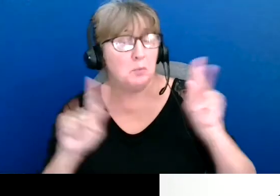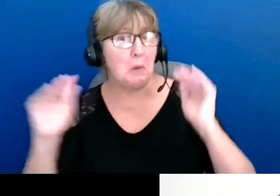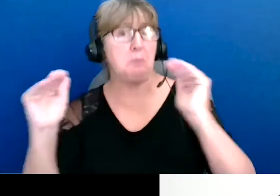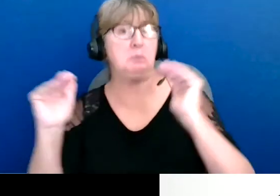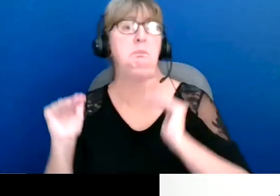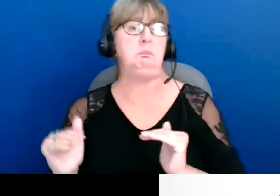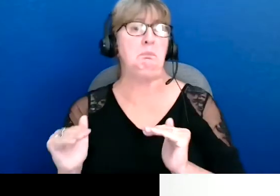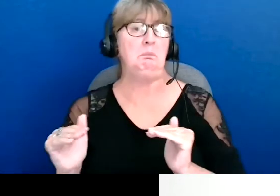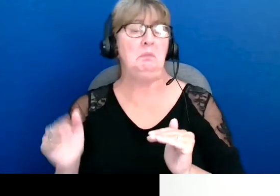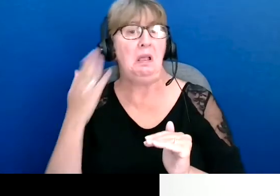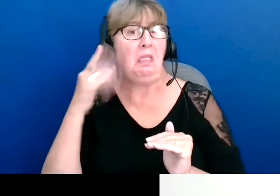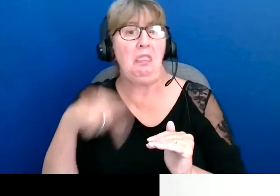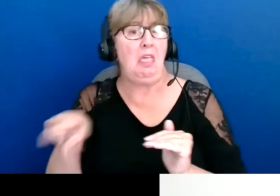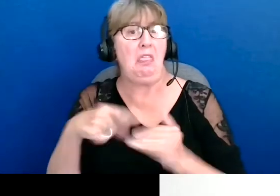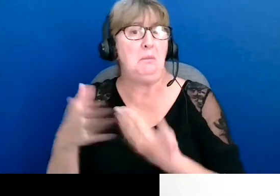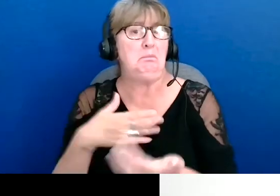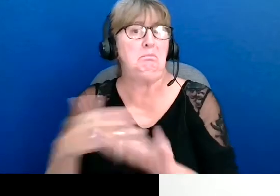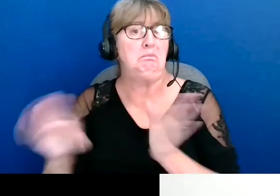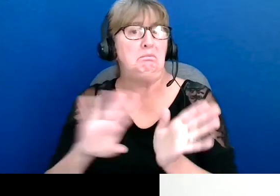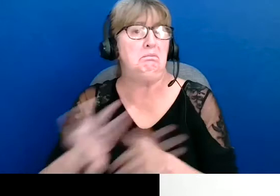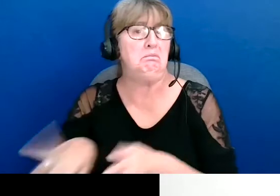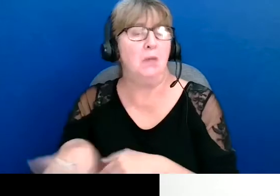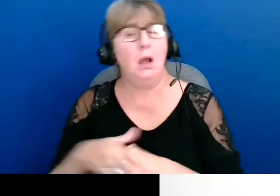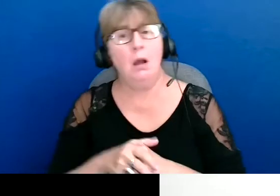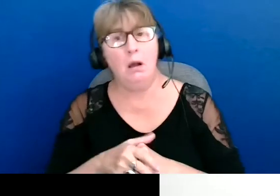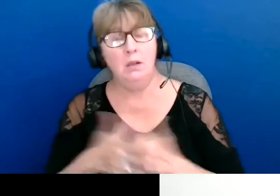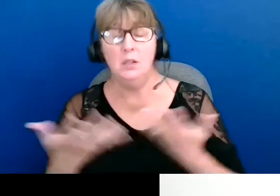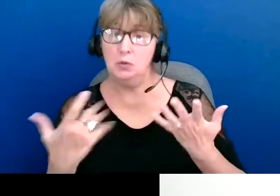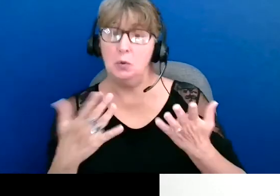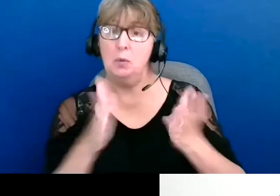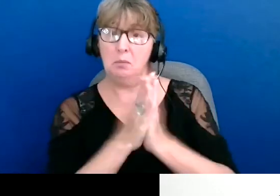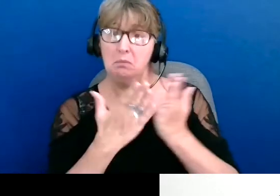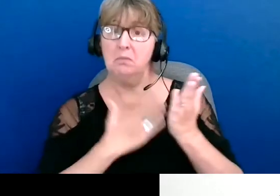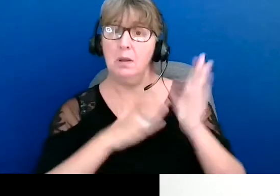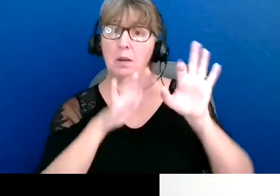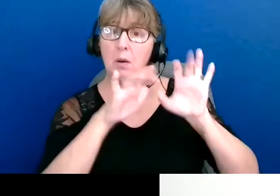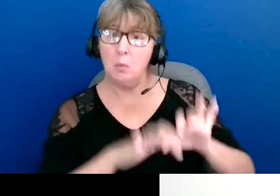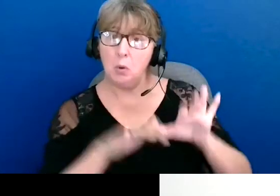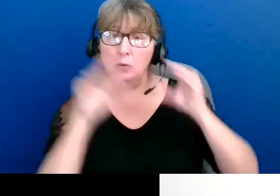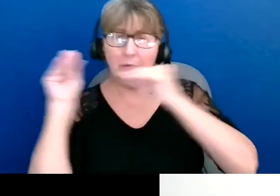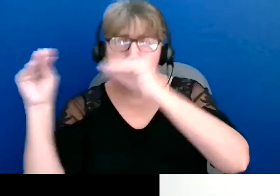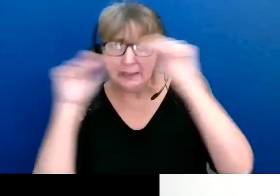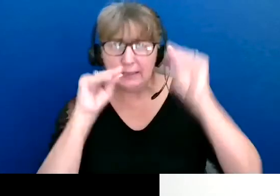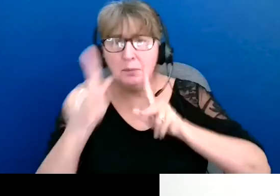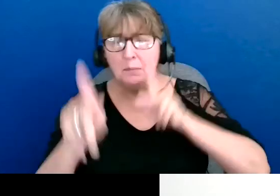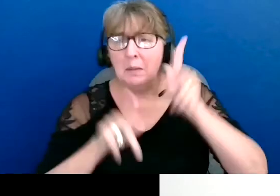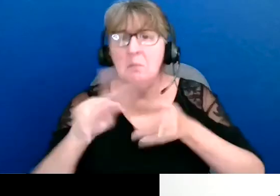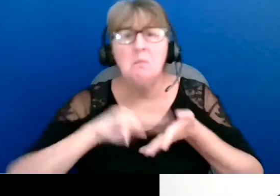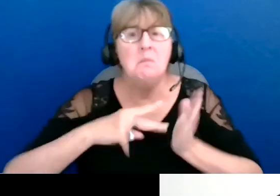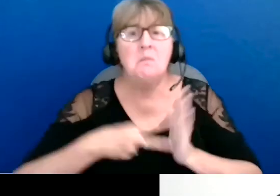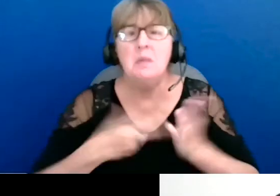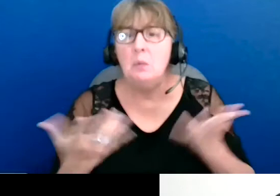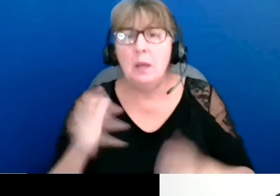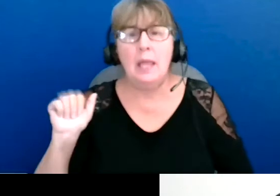matter. So I wrote my book to teach people about ableism. There's stories like the